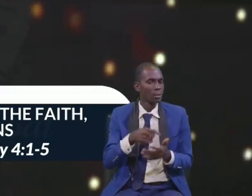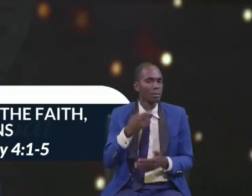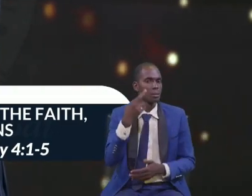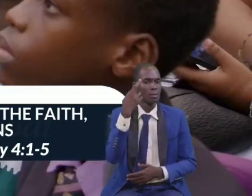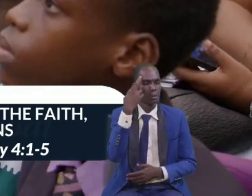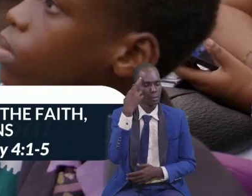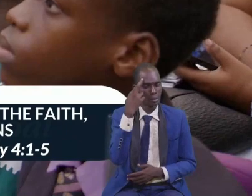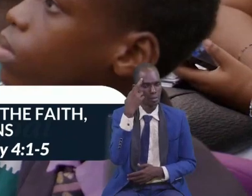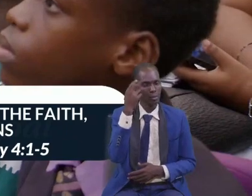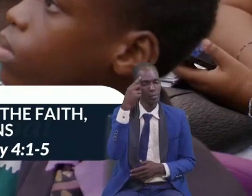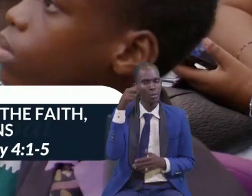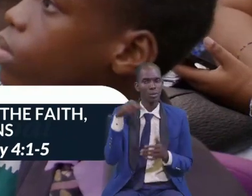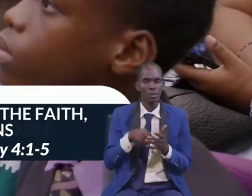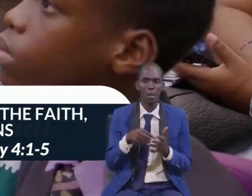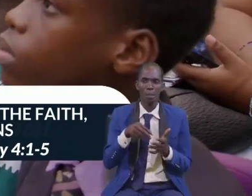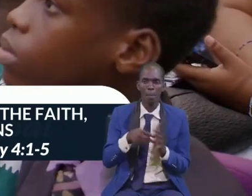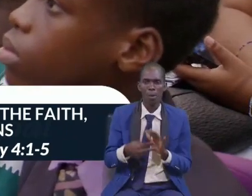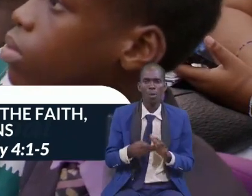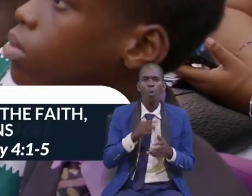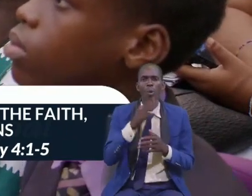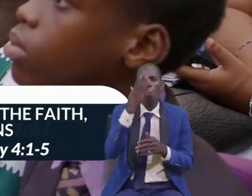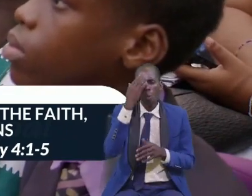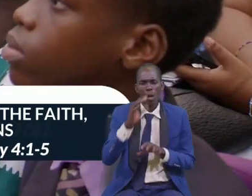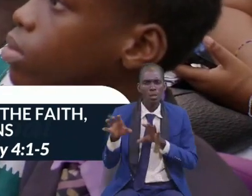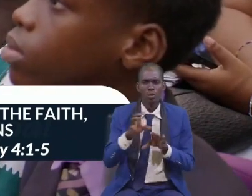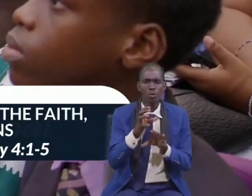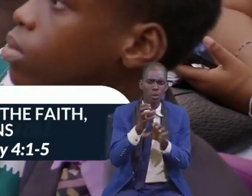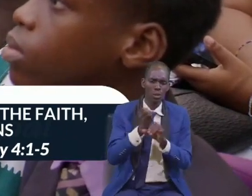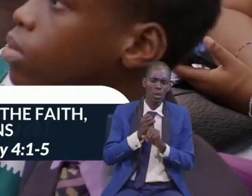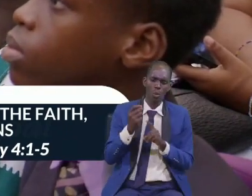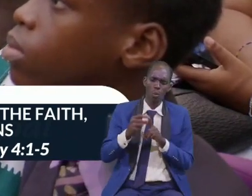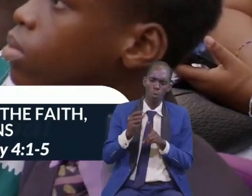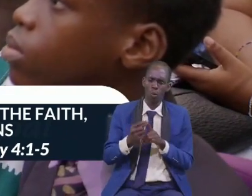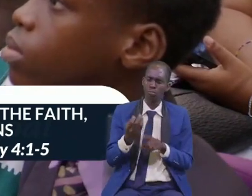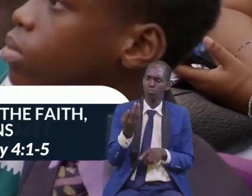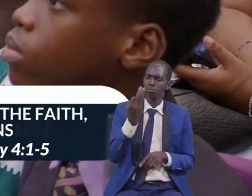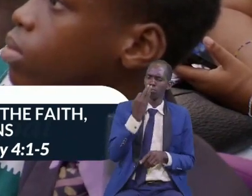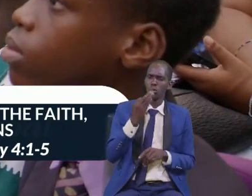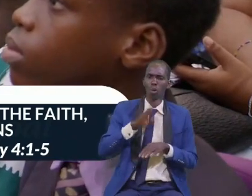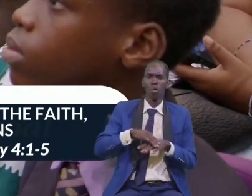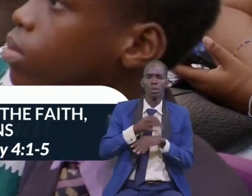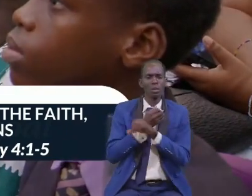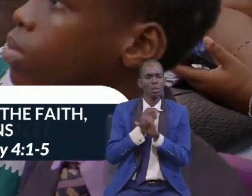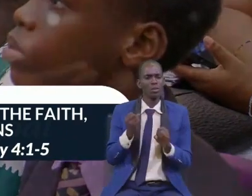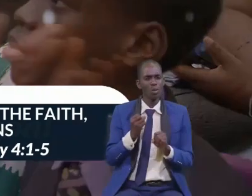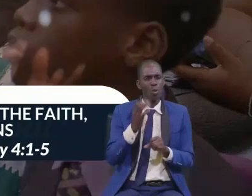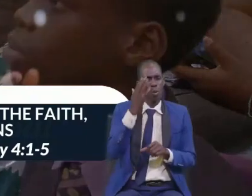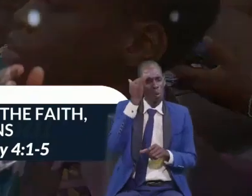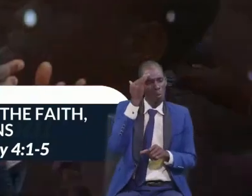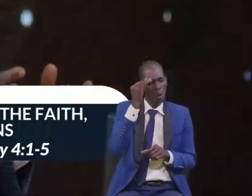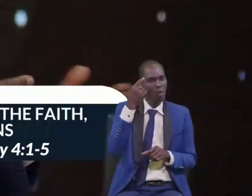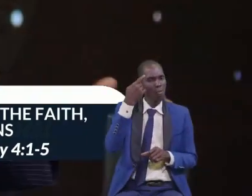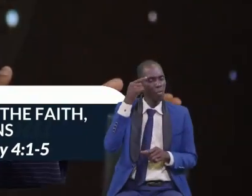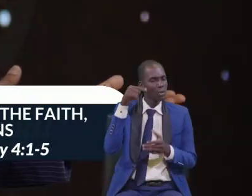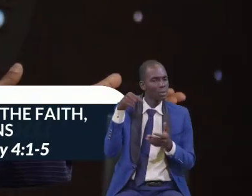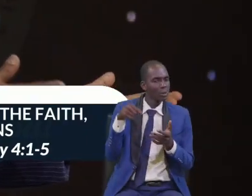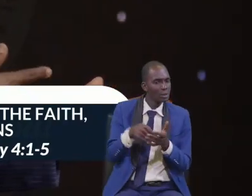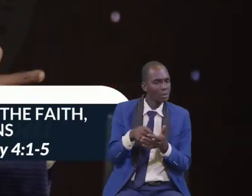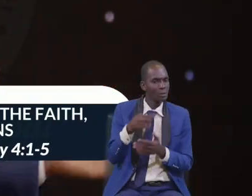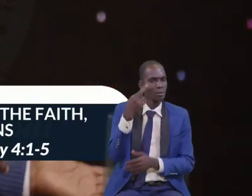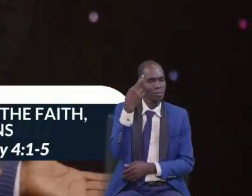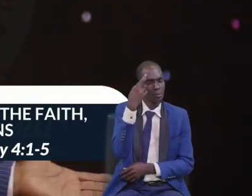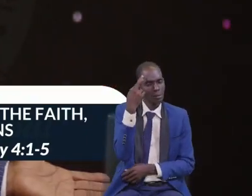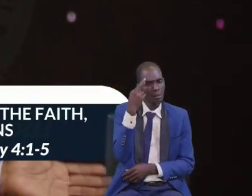message of salvation and you were saved, for this purpose. Always remember why he called you to be